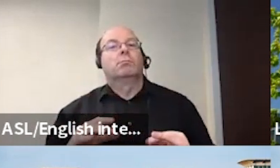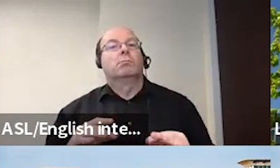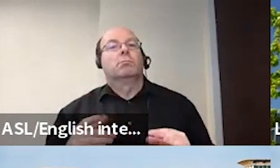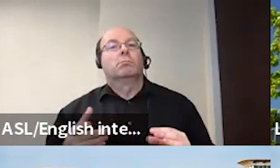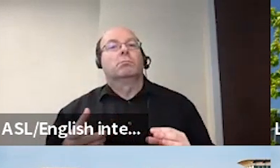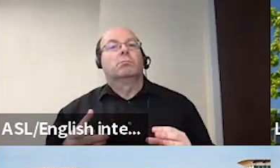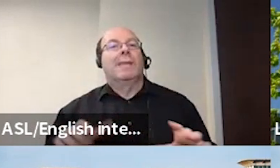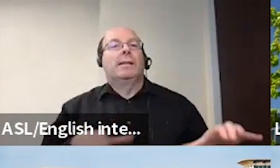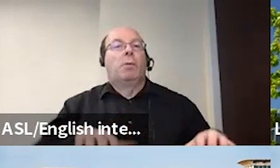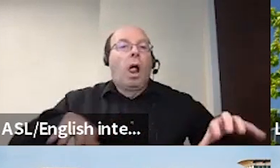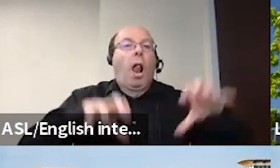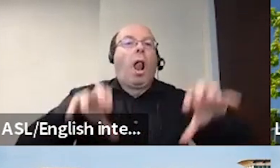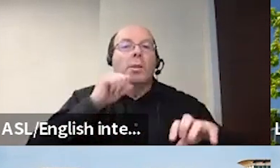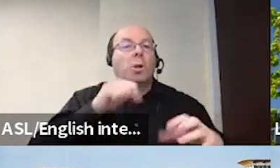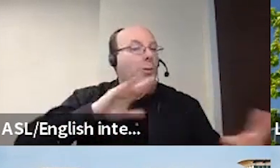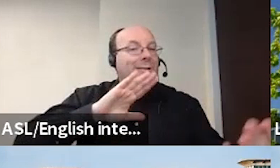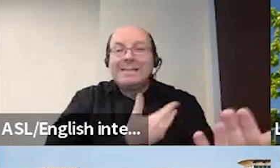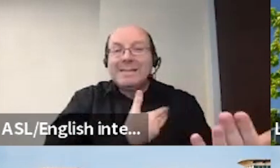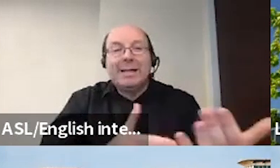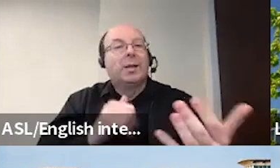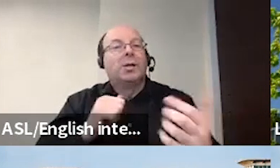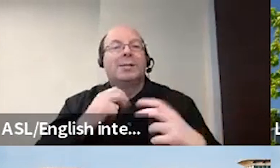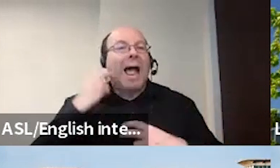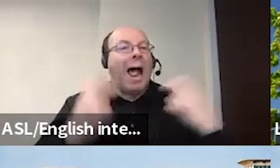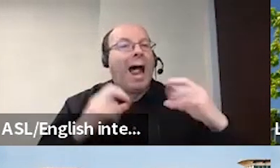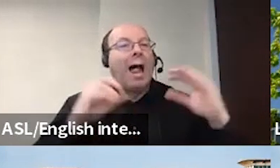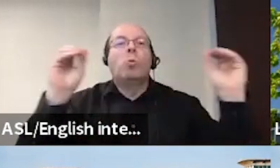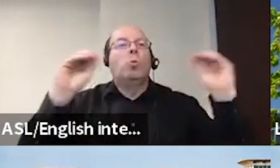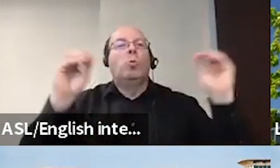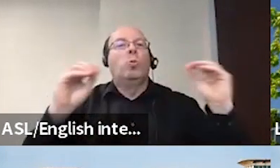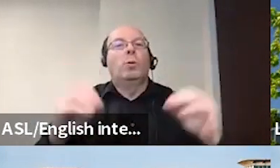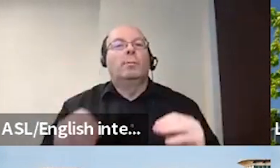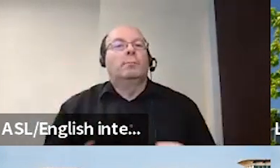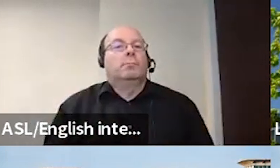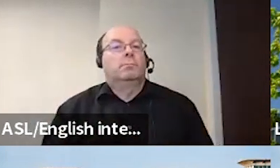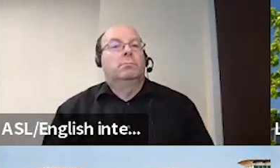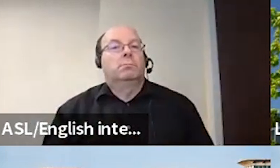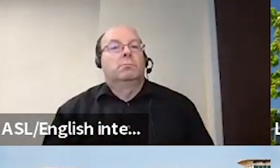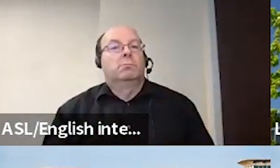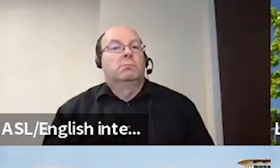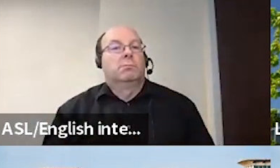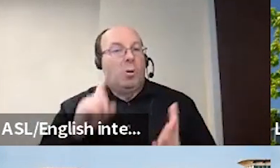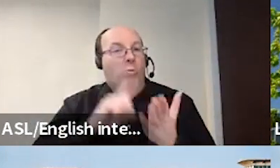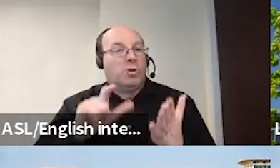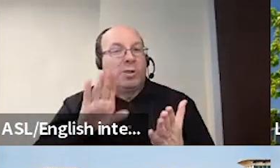activities and not singing, not shouting, and that's typically not what's being done in a research